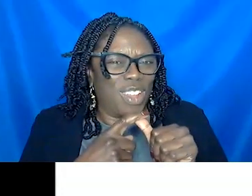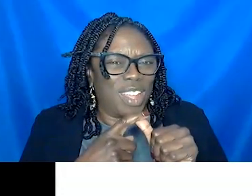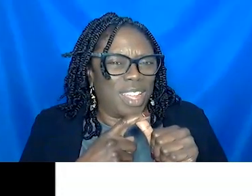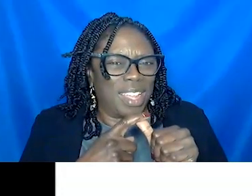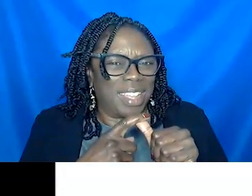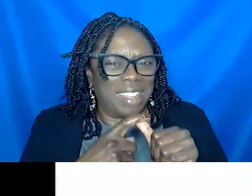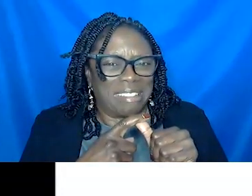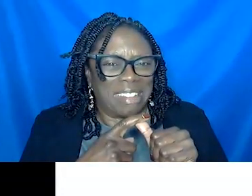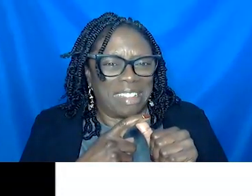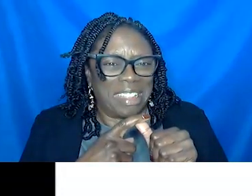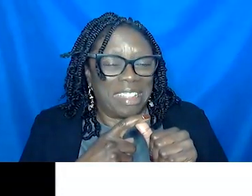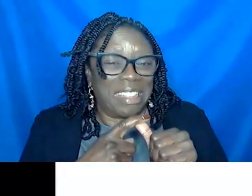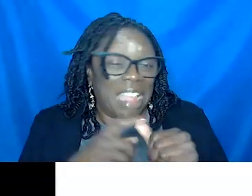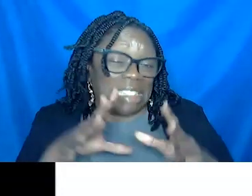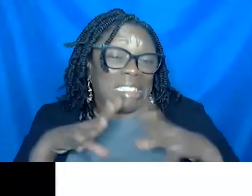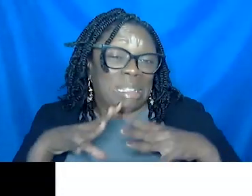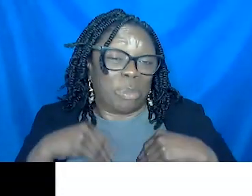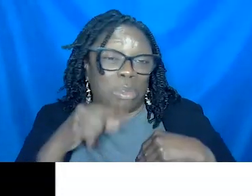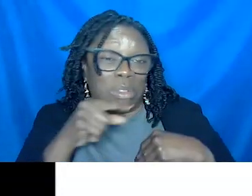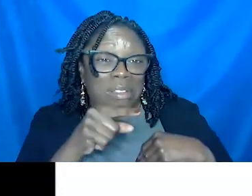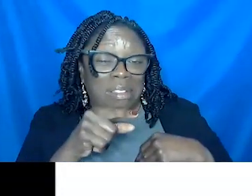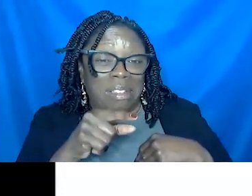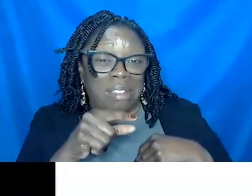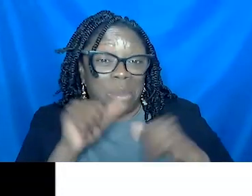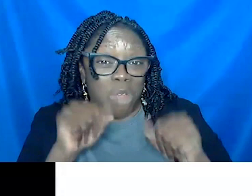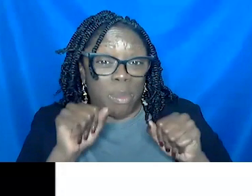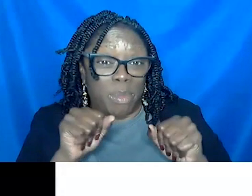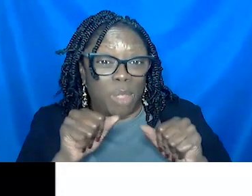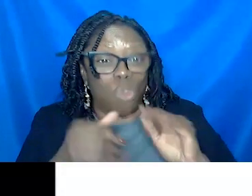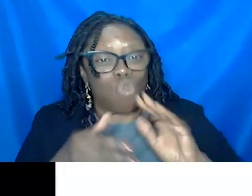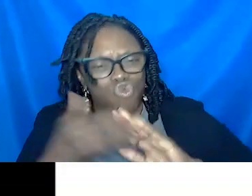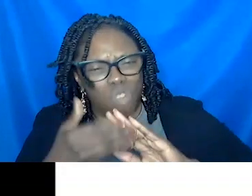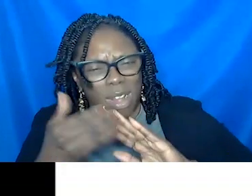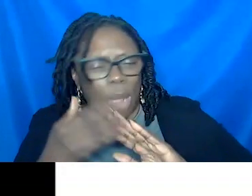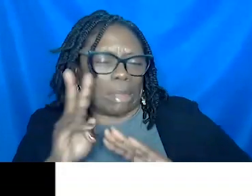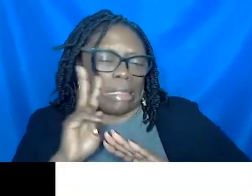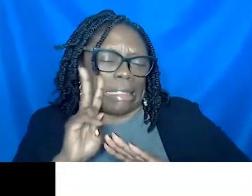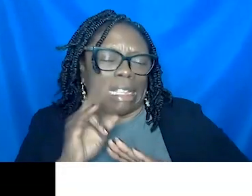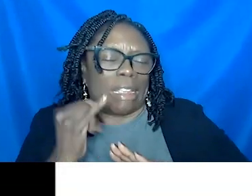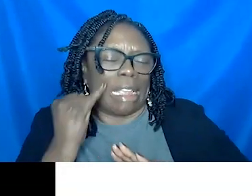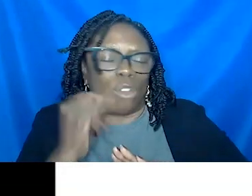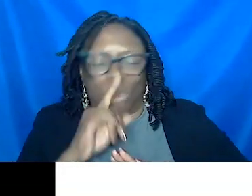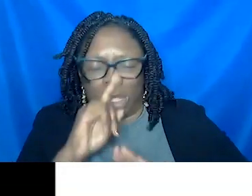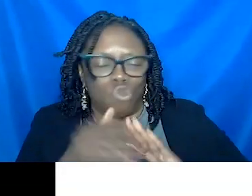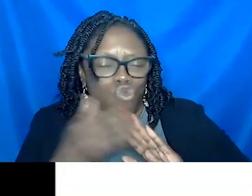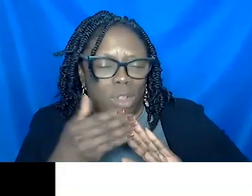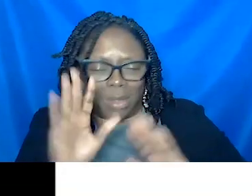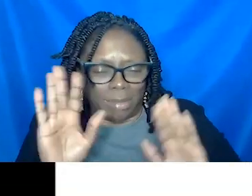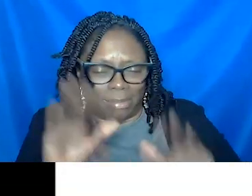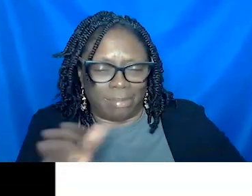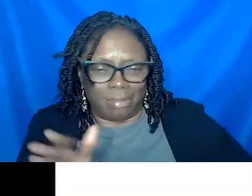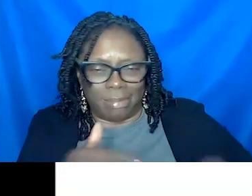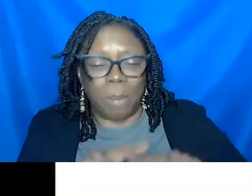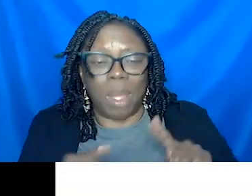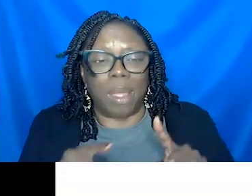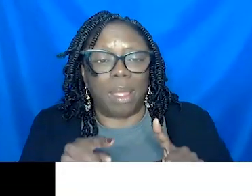perfectly acceptable. It'll probably run. I'm not going to go through it in detail to make sure it's actually compilable and runnable,